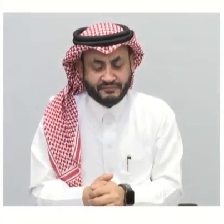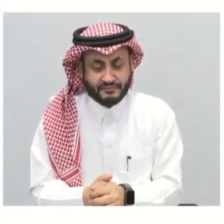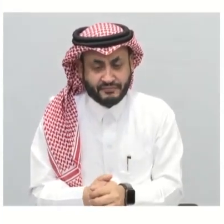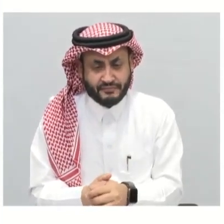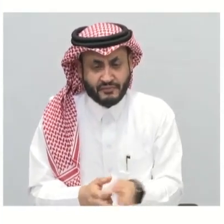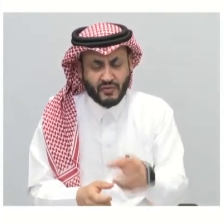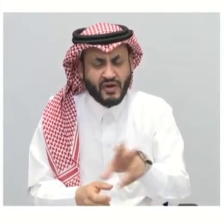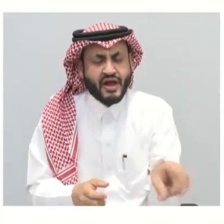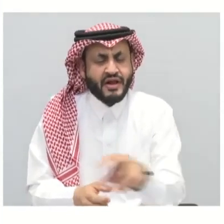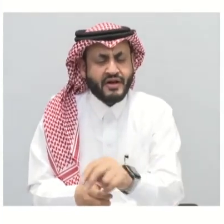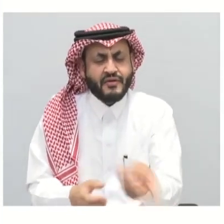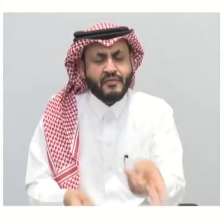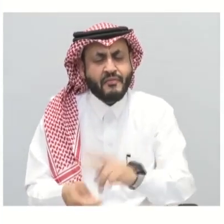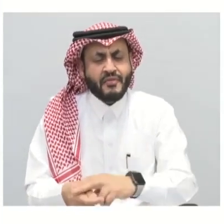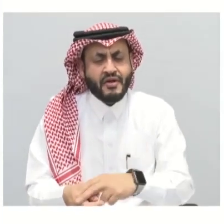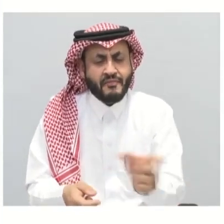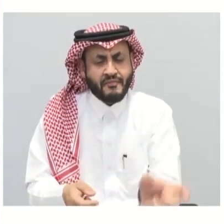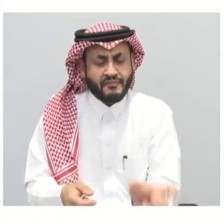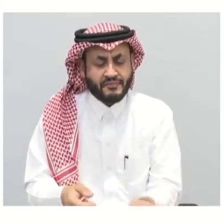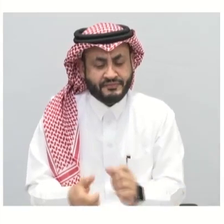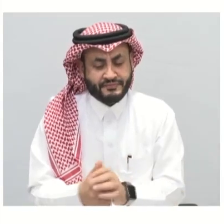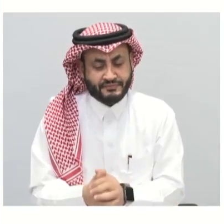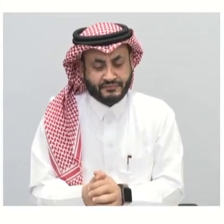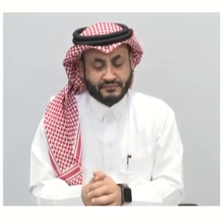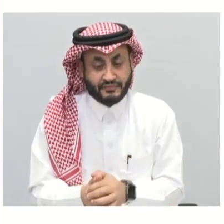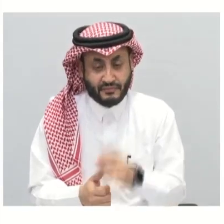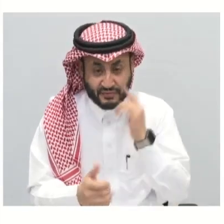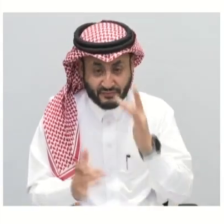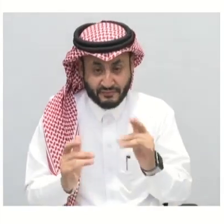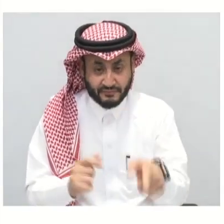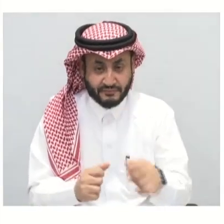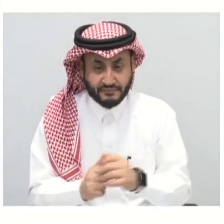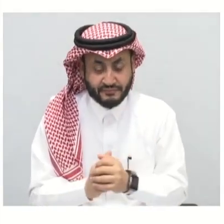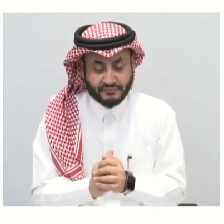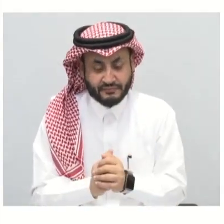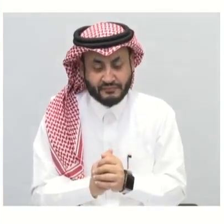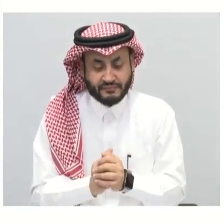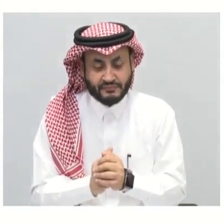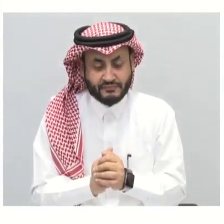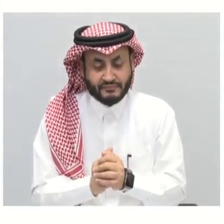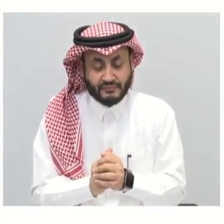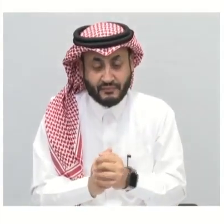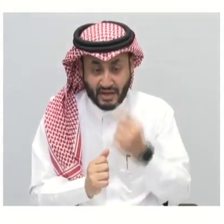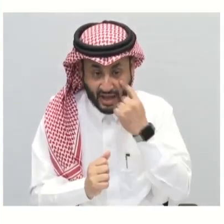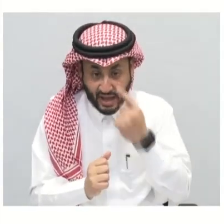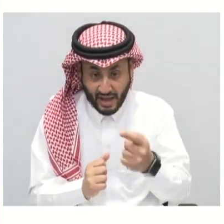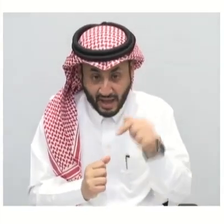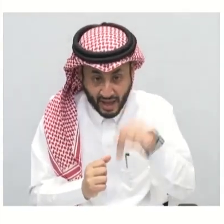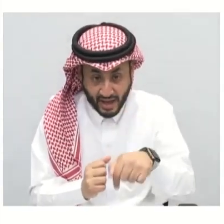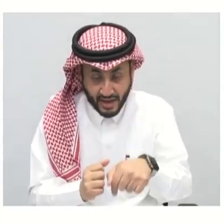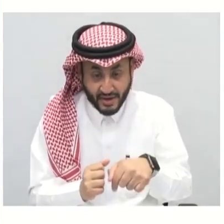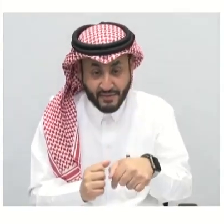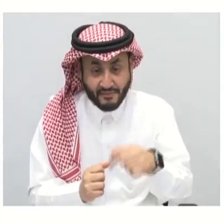examples or more examples of these. So here, for the first one, I am watching the game tonight. I